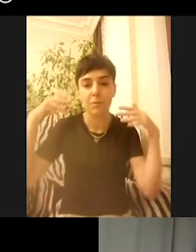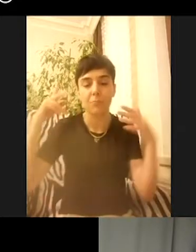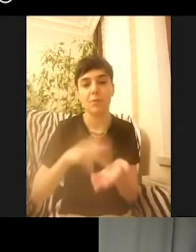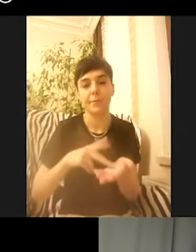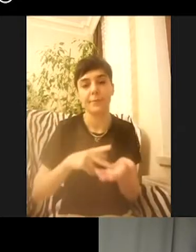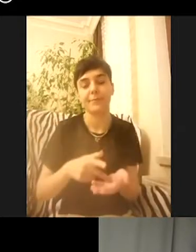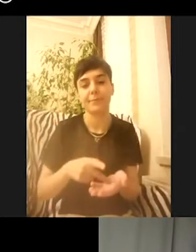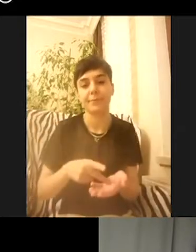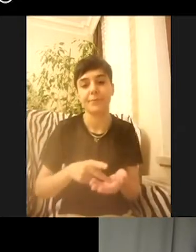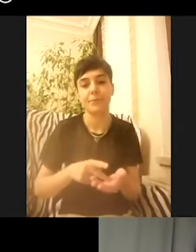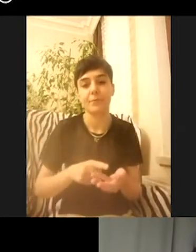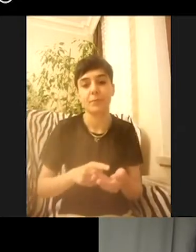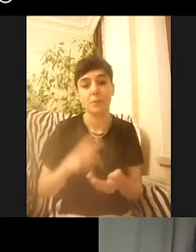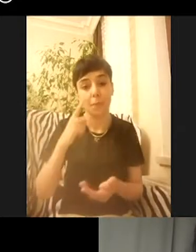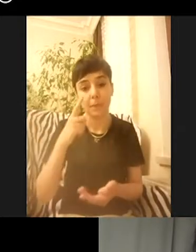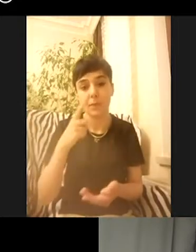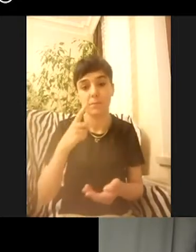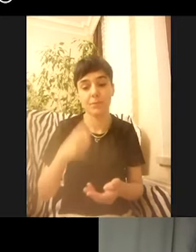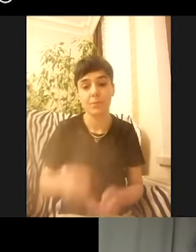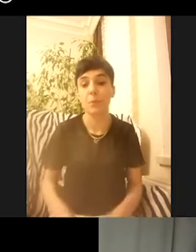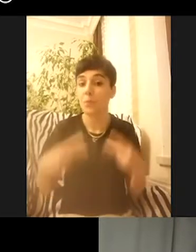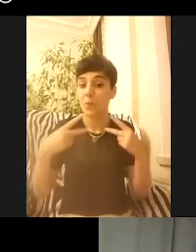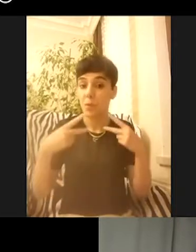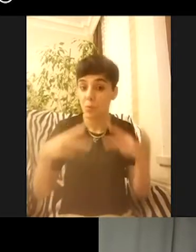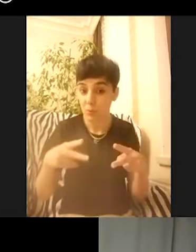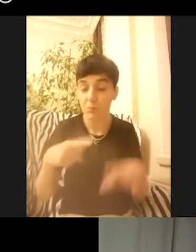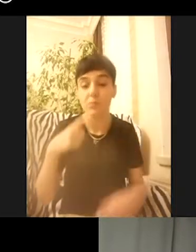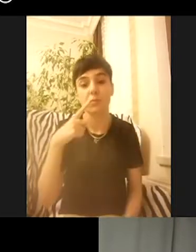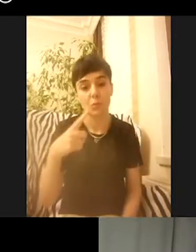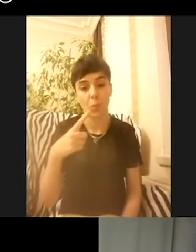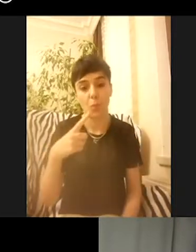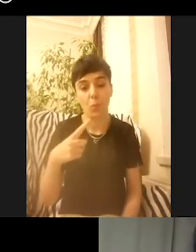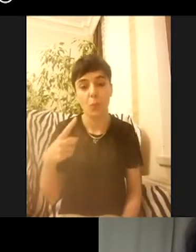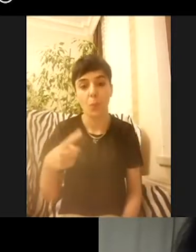don't promote being LGBT to the society. So.